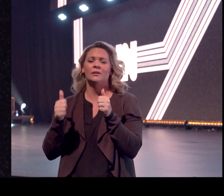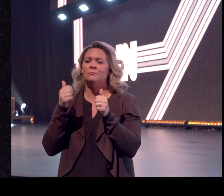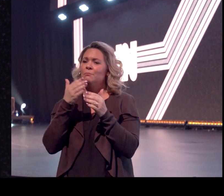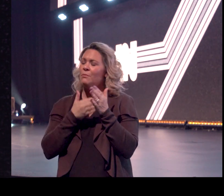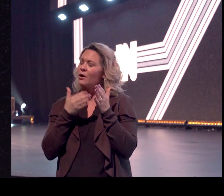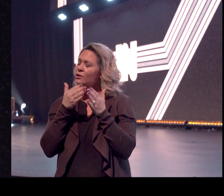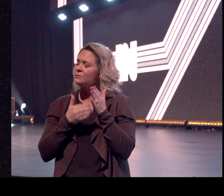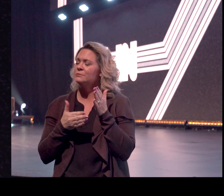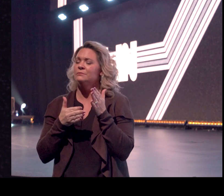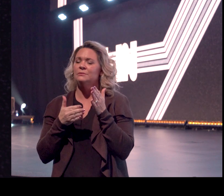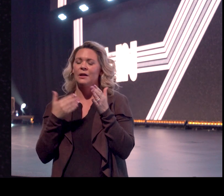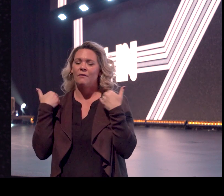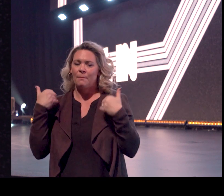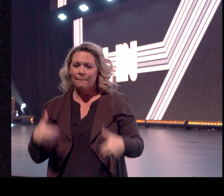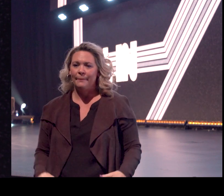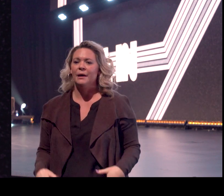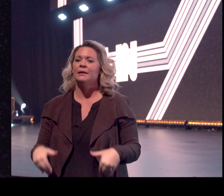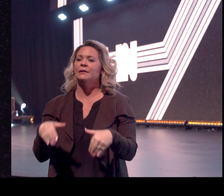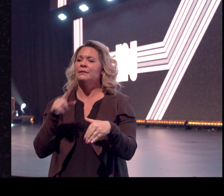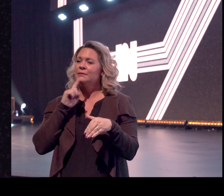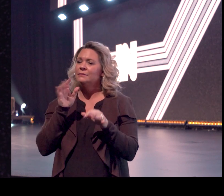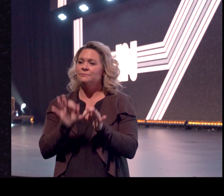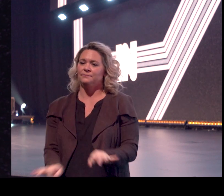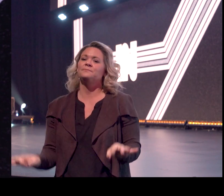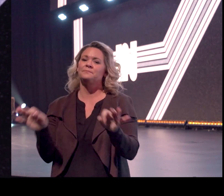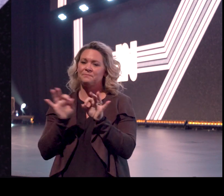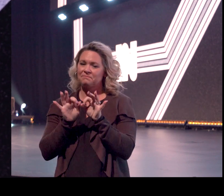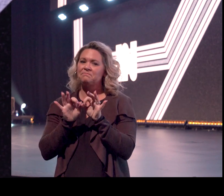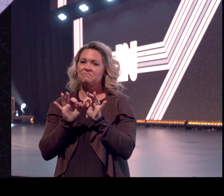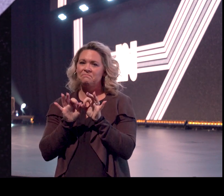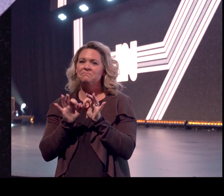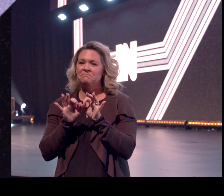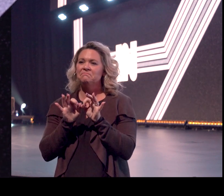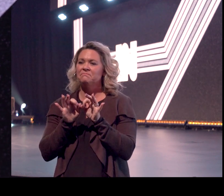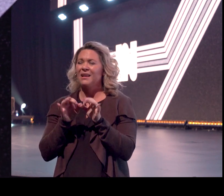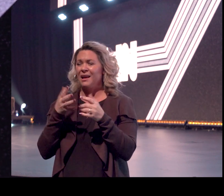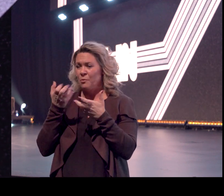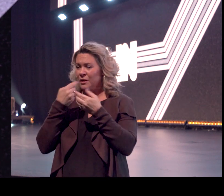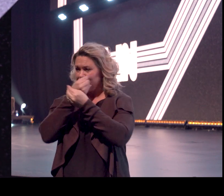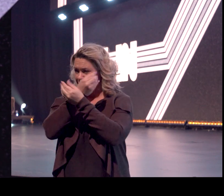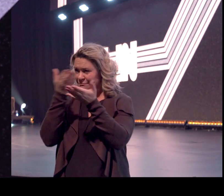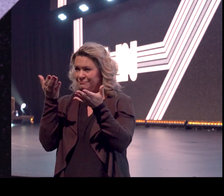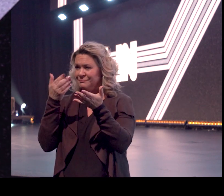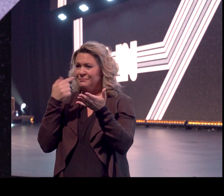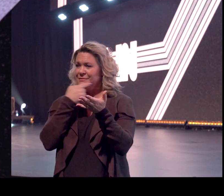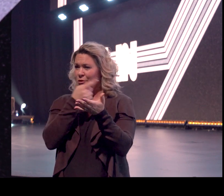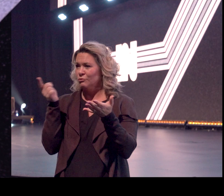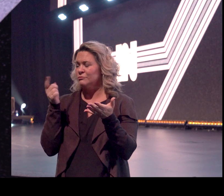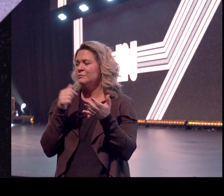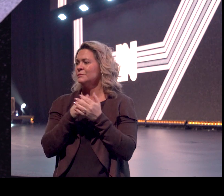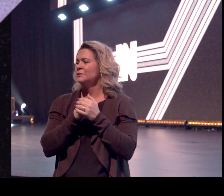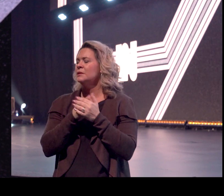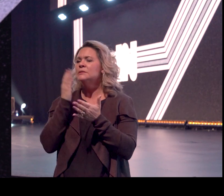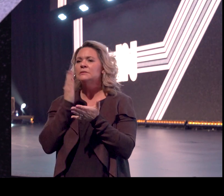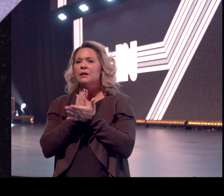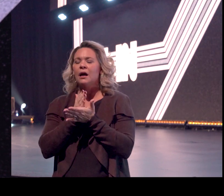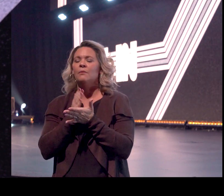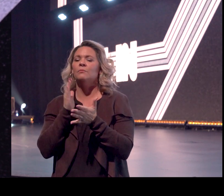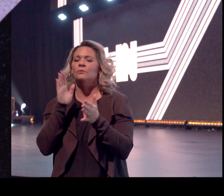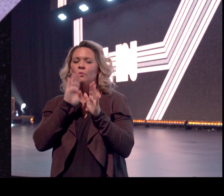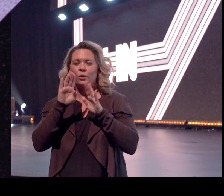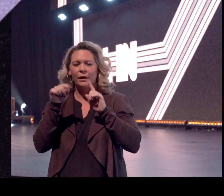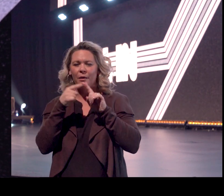Every single part of the body matters. And I want to tell someone here today, you need to